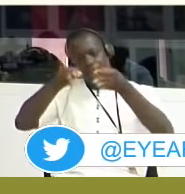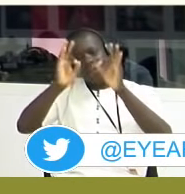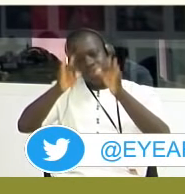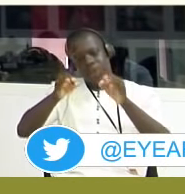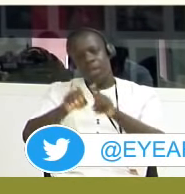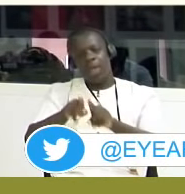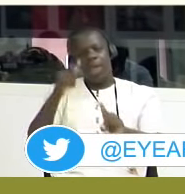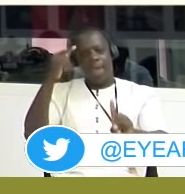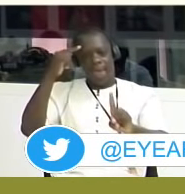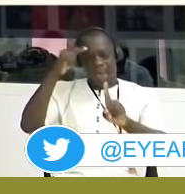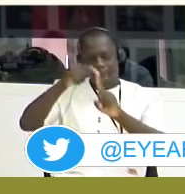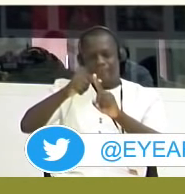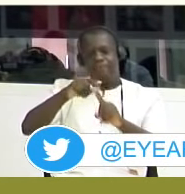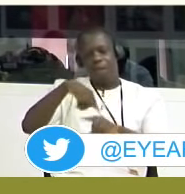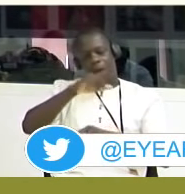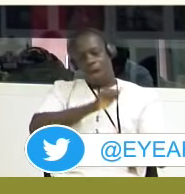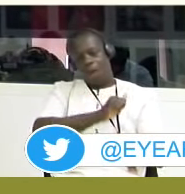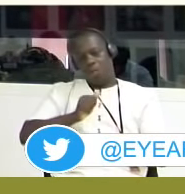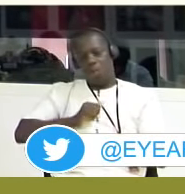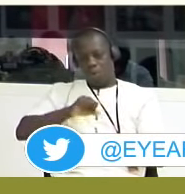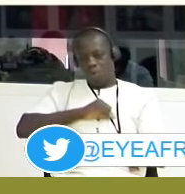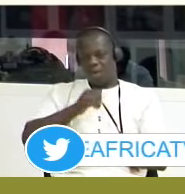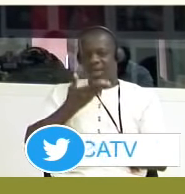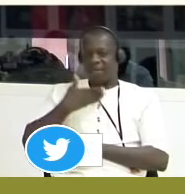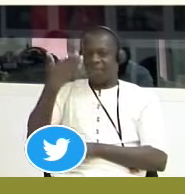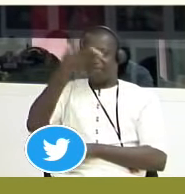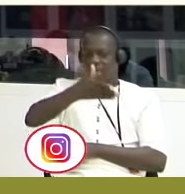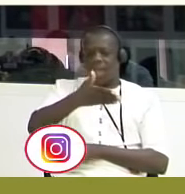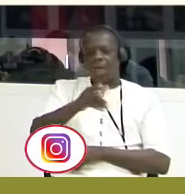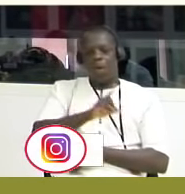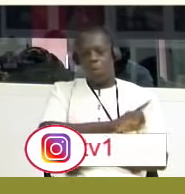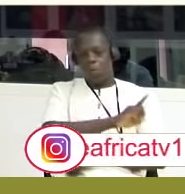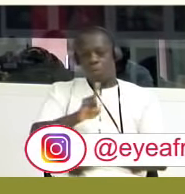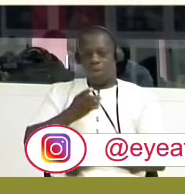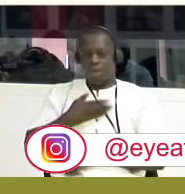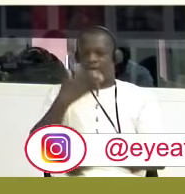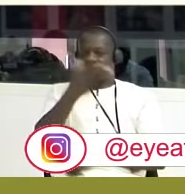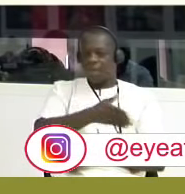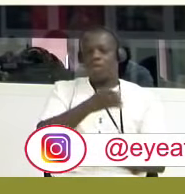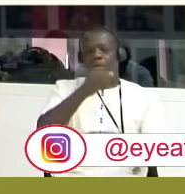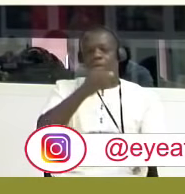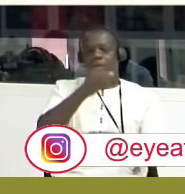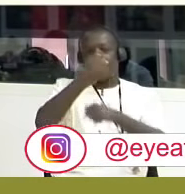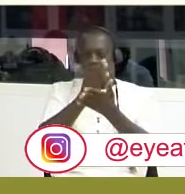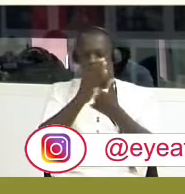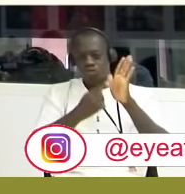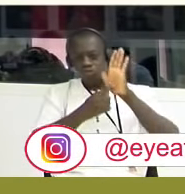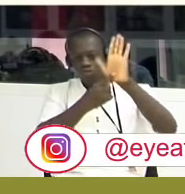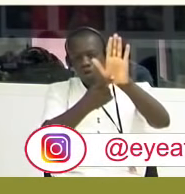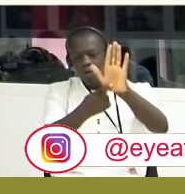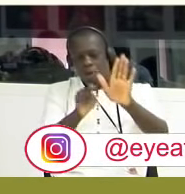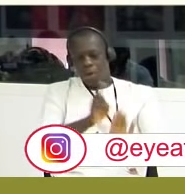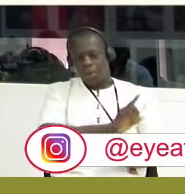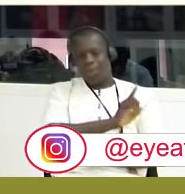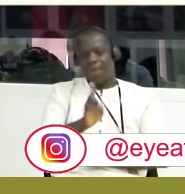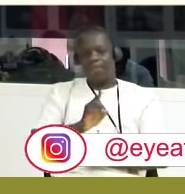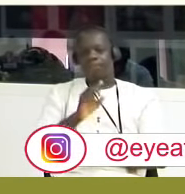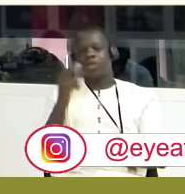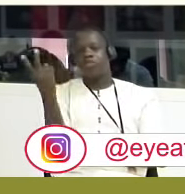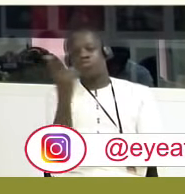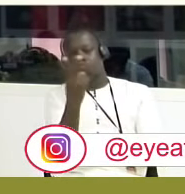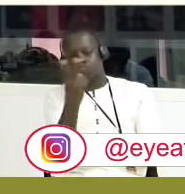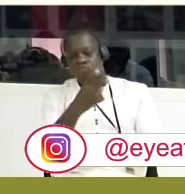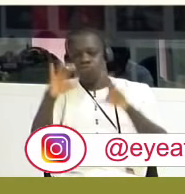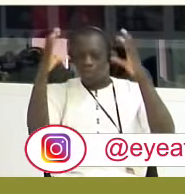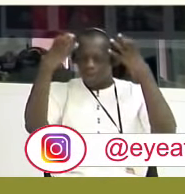our presence there, and that we are here to reassure them that these two matters are